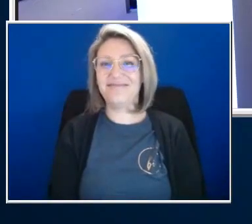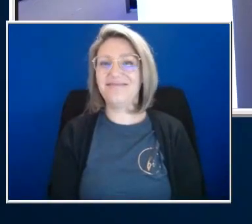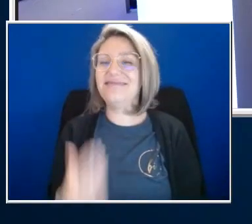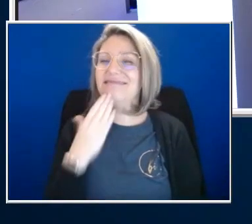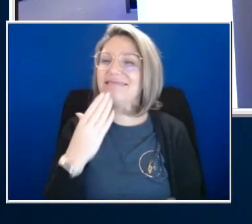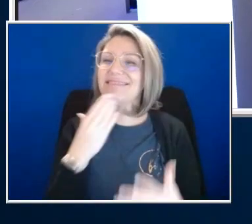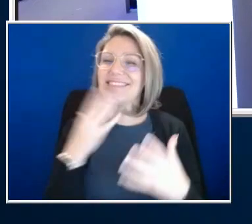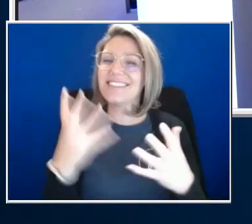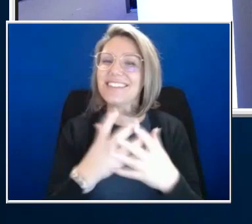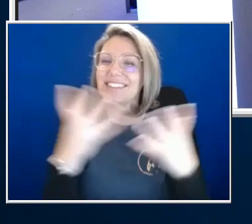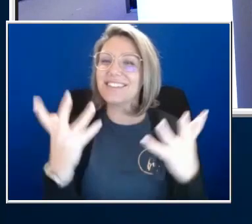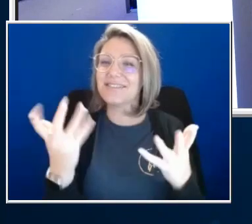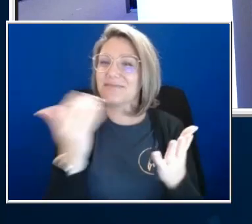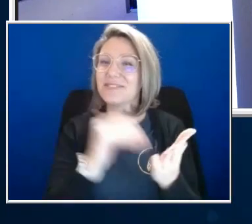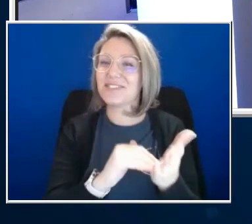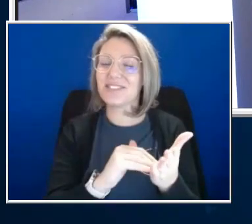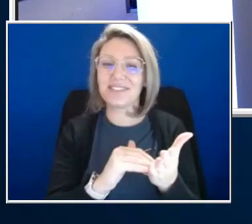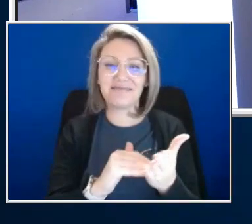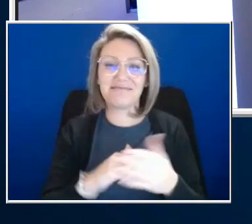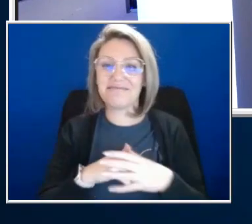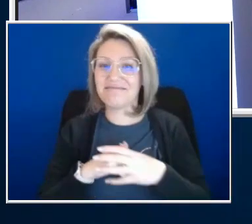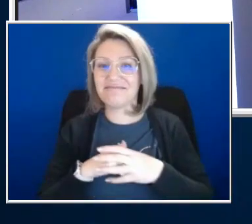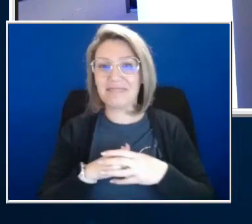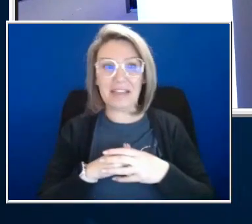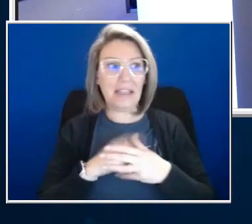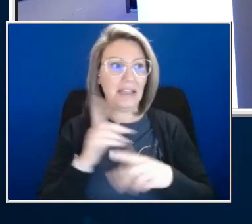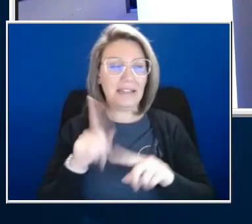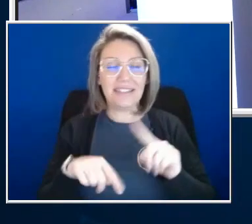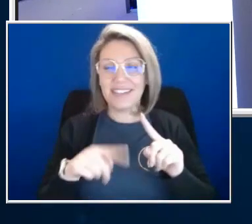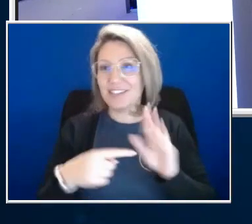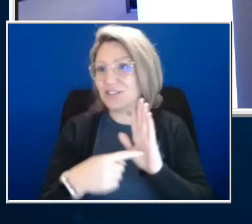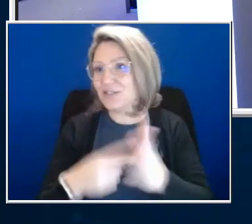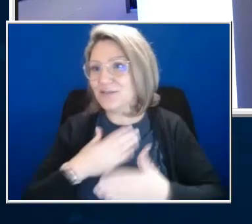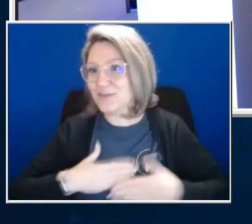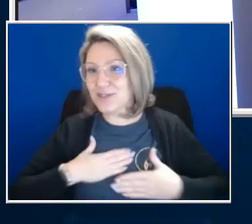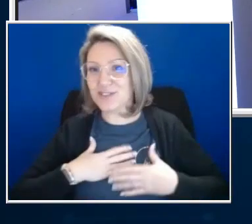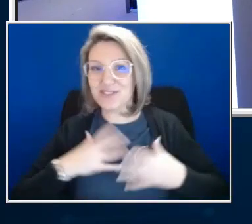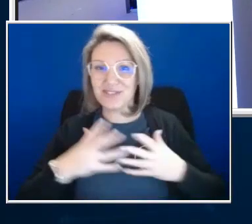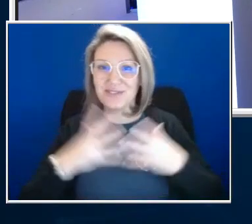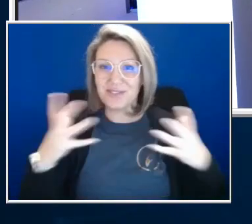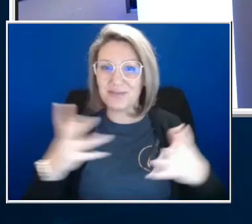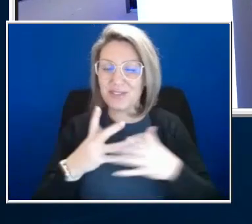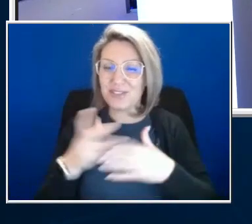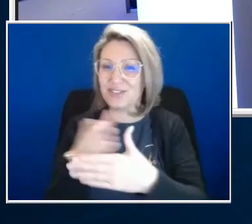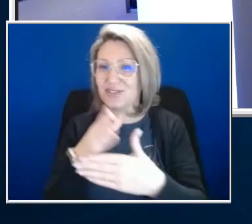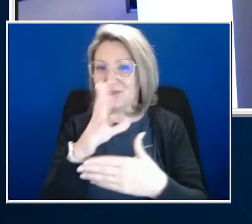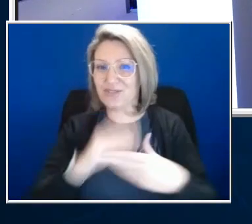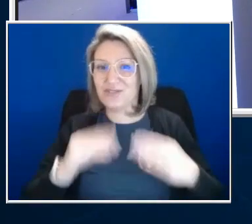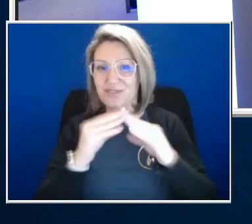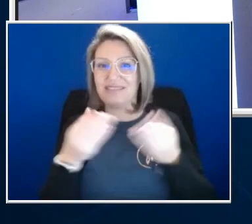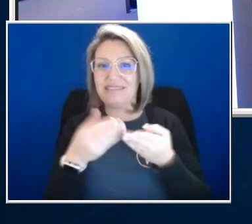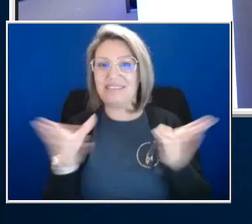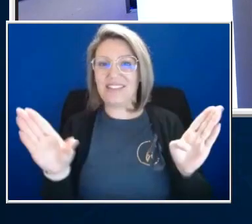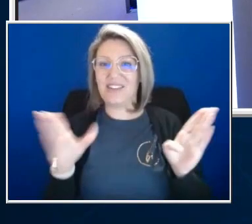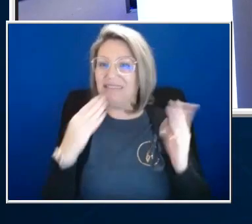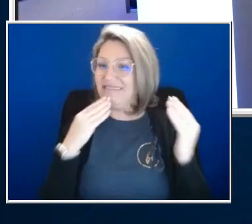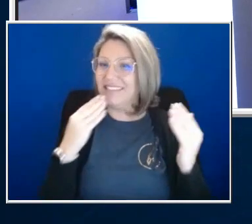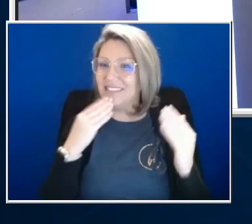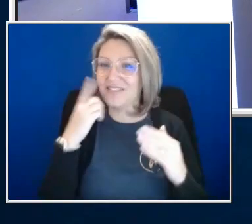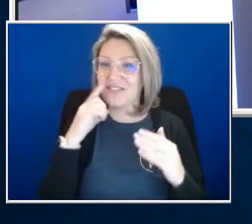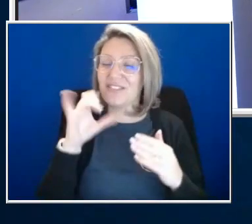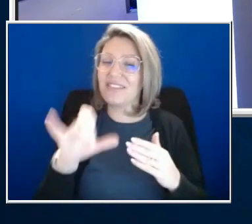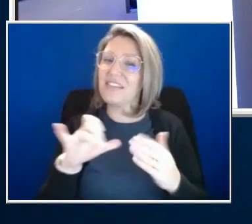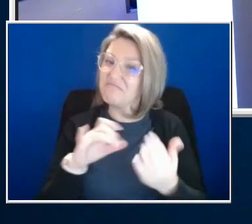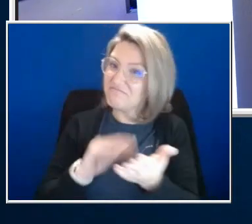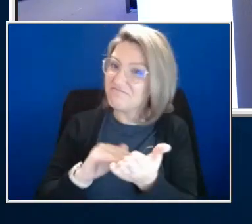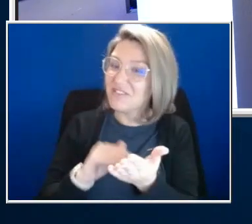you. Again, can't show our appreciation enough for you sharing your stories and being so open with us. So thank you for that. Dr. Hawkinson, final thoughts.